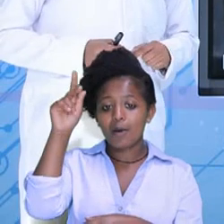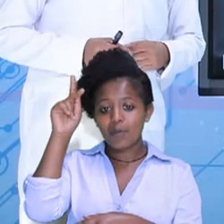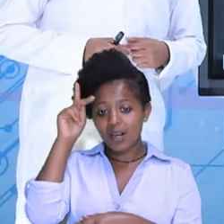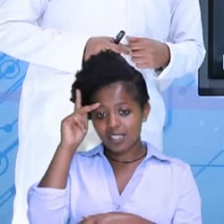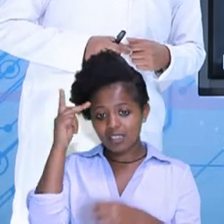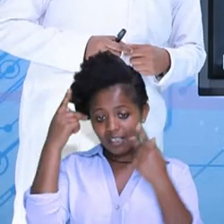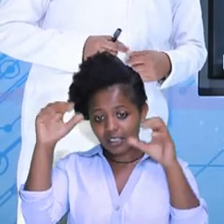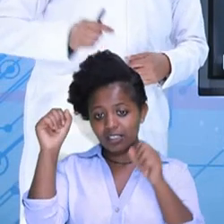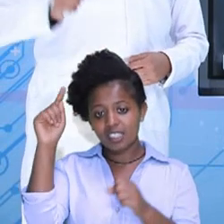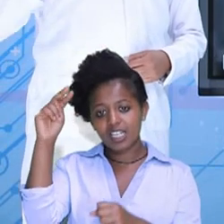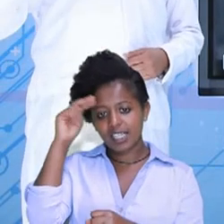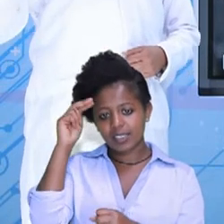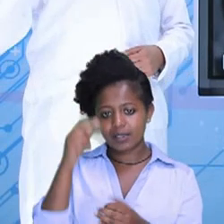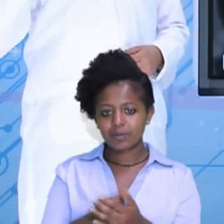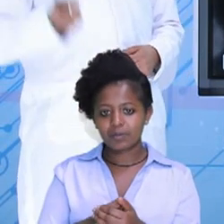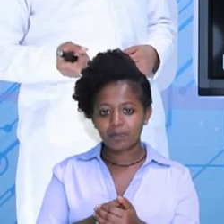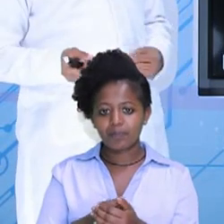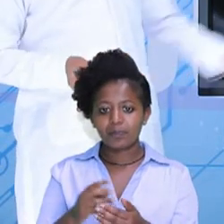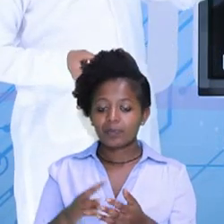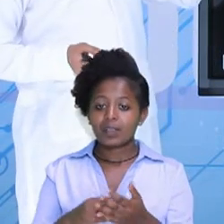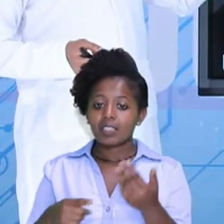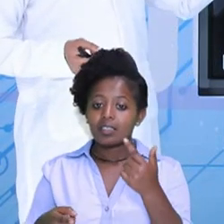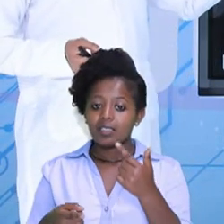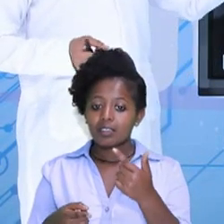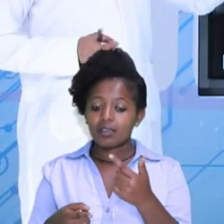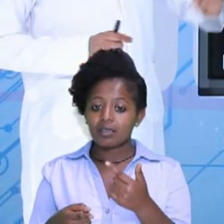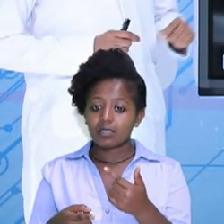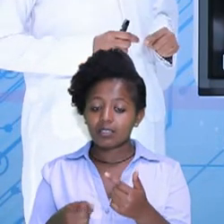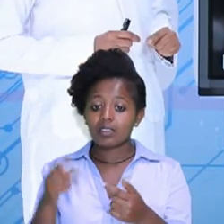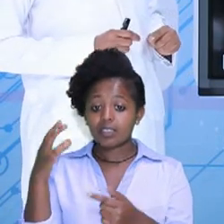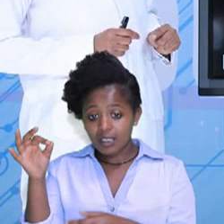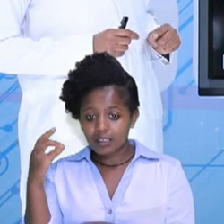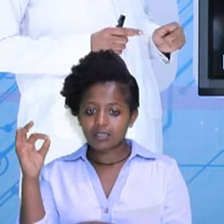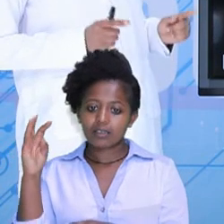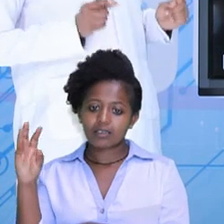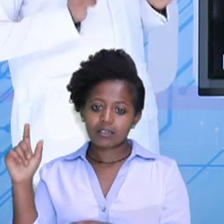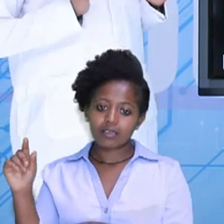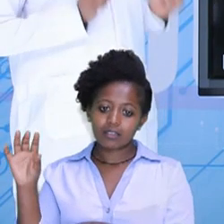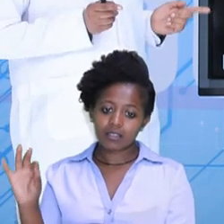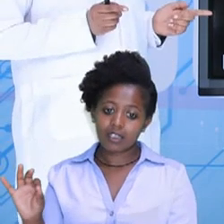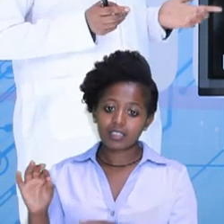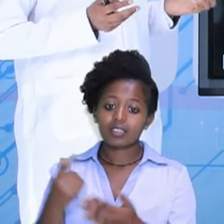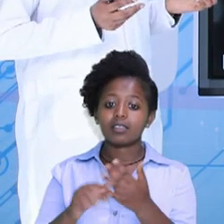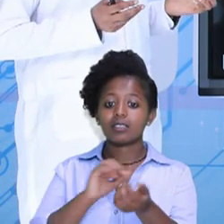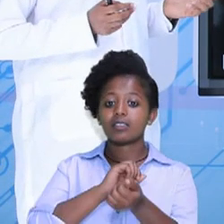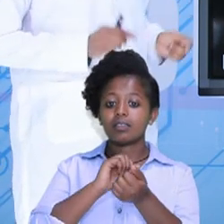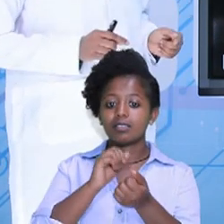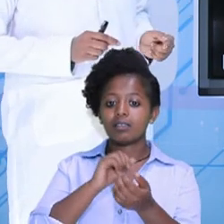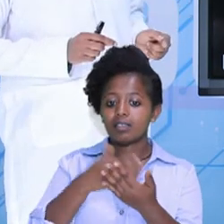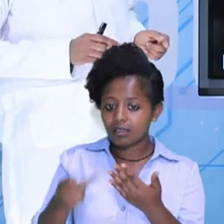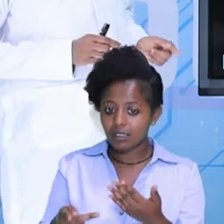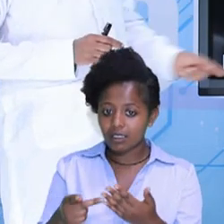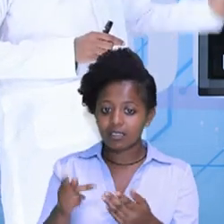He was overthrown from the power by Watergate scandal. In 1969, he declared